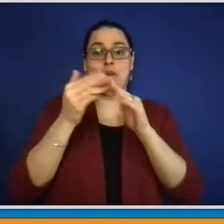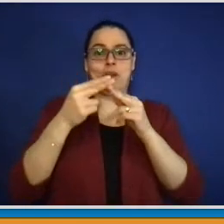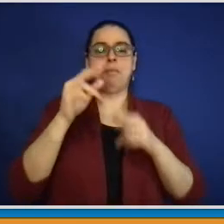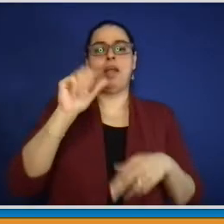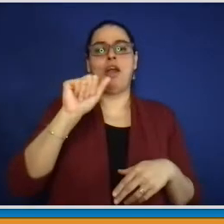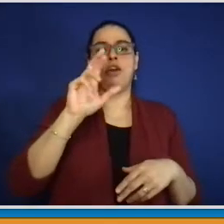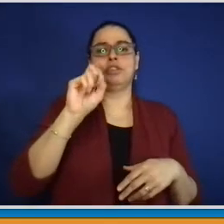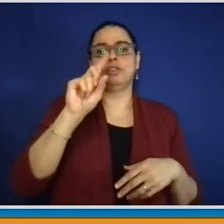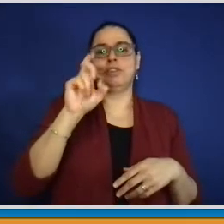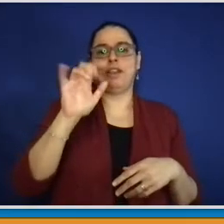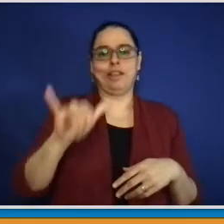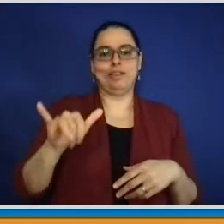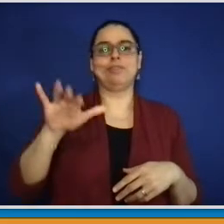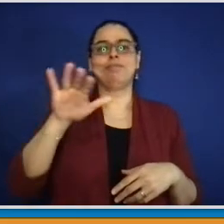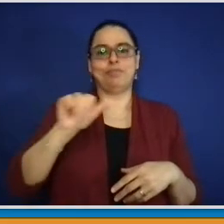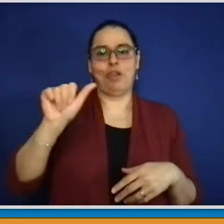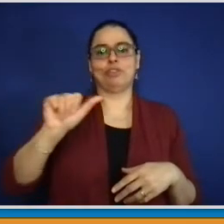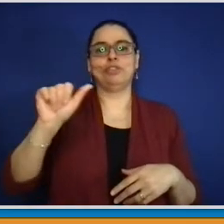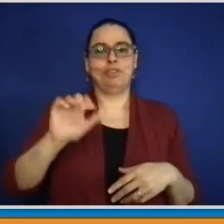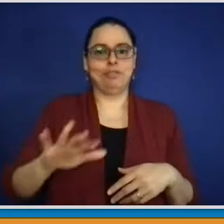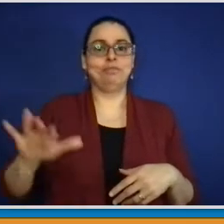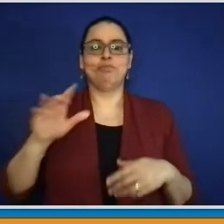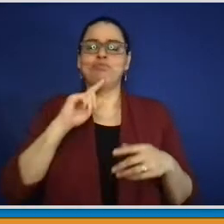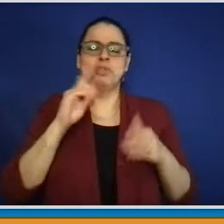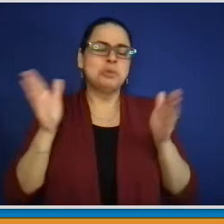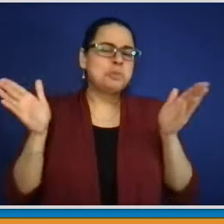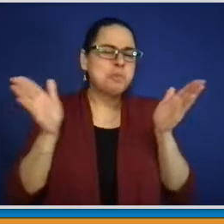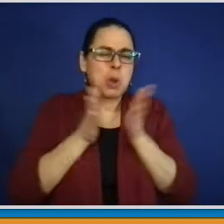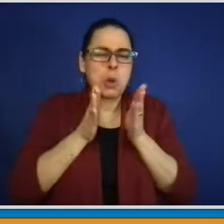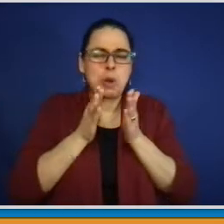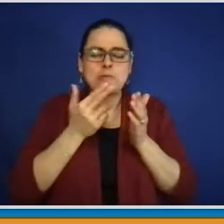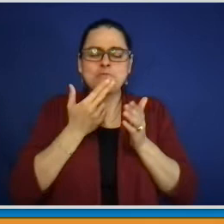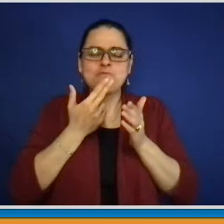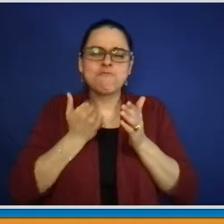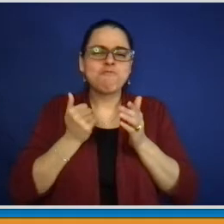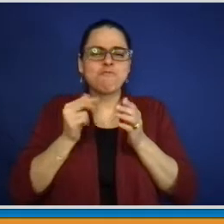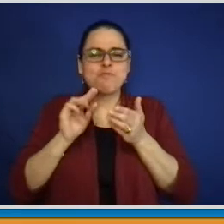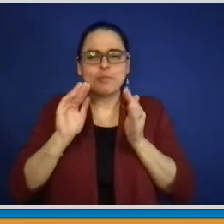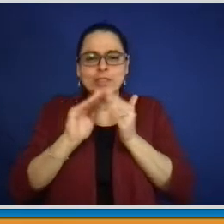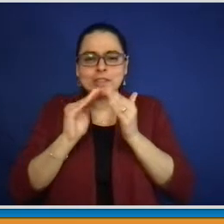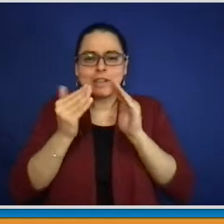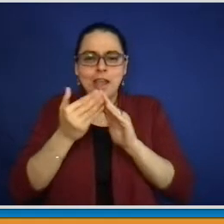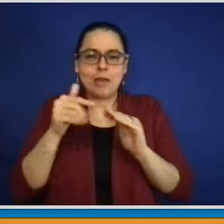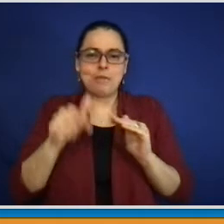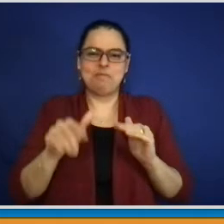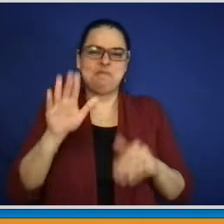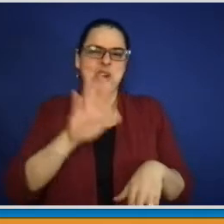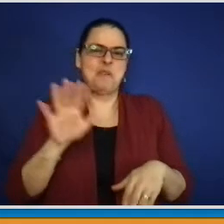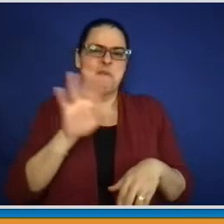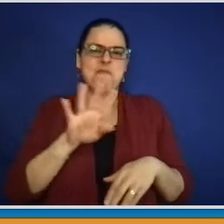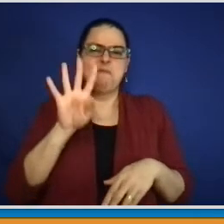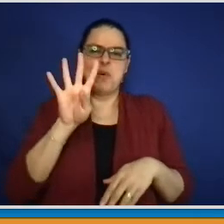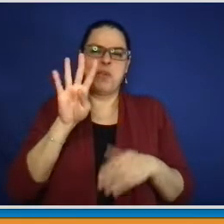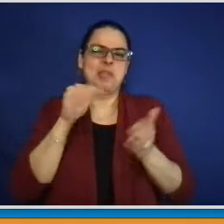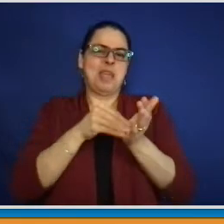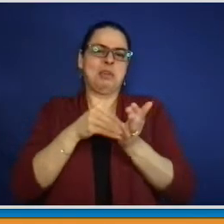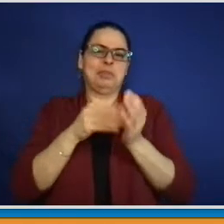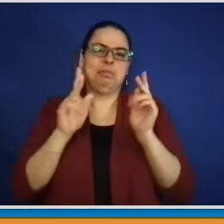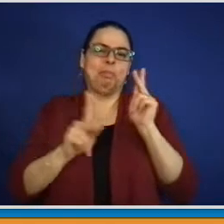County with little over 4,000 residents. We currently have 386